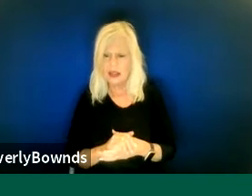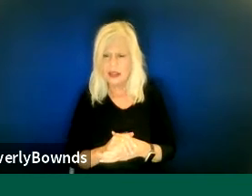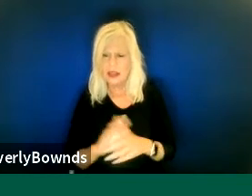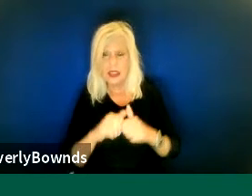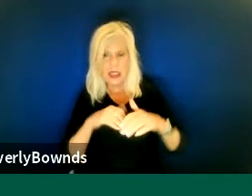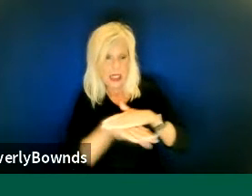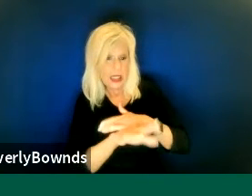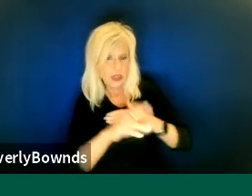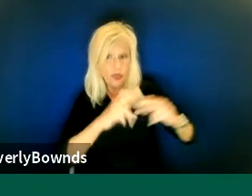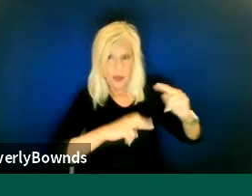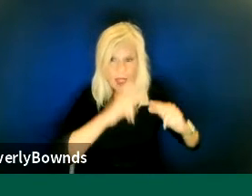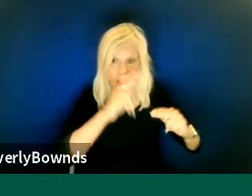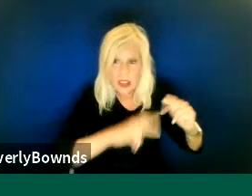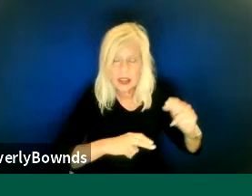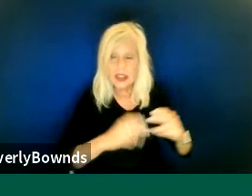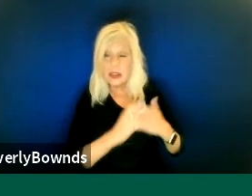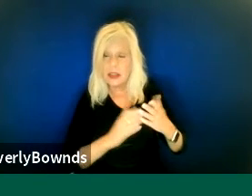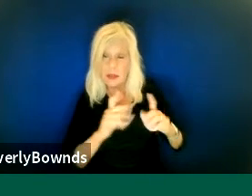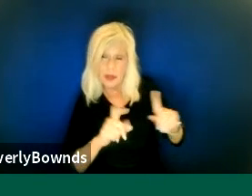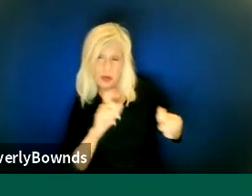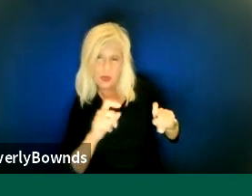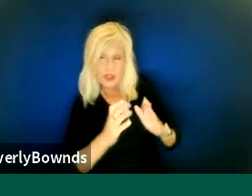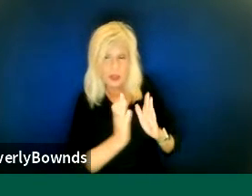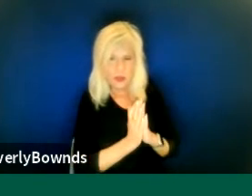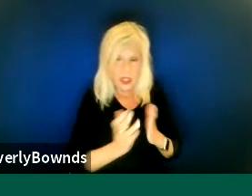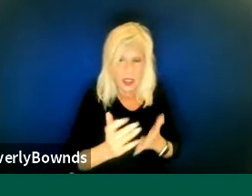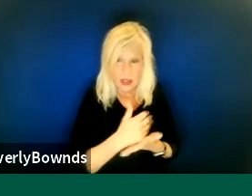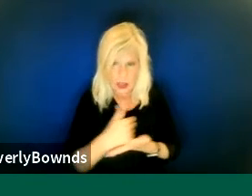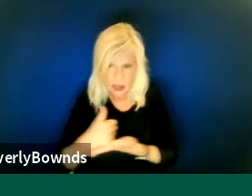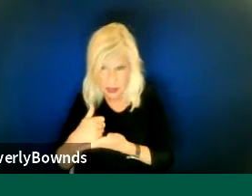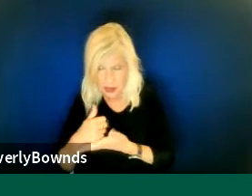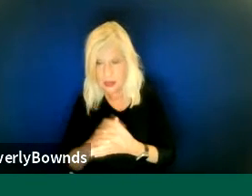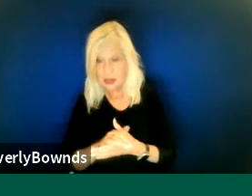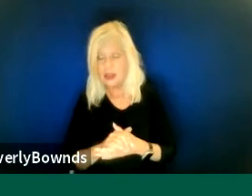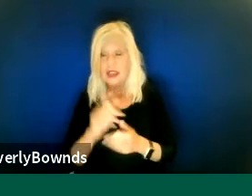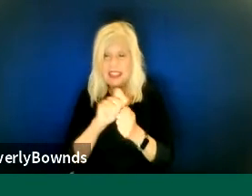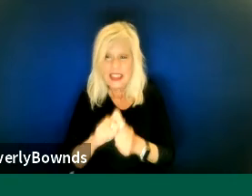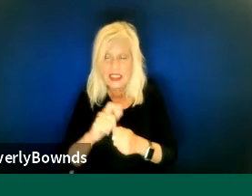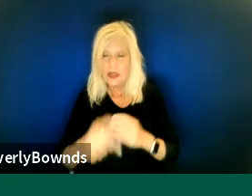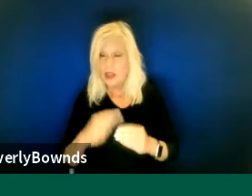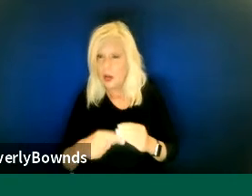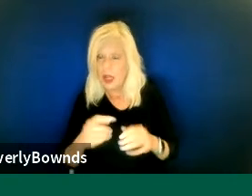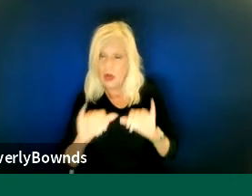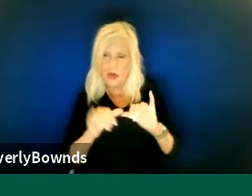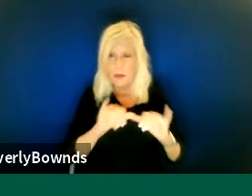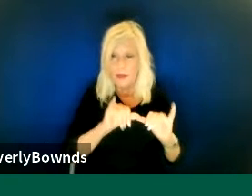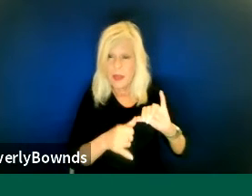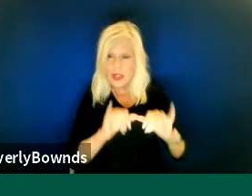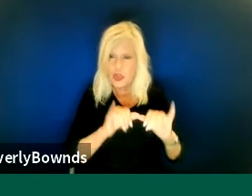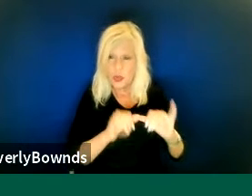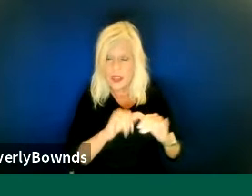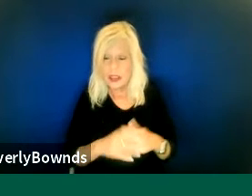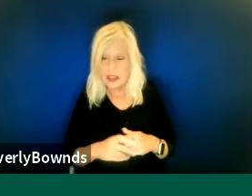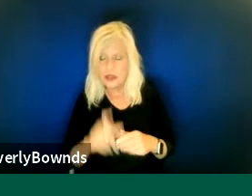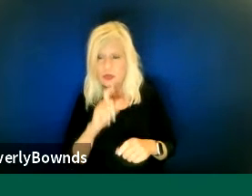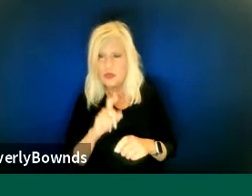these were like some of the questions used. And as you can see, it has details about measurements. So literally like the